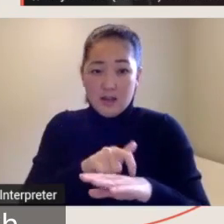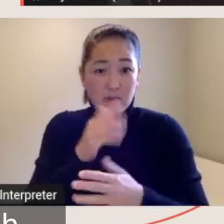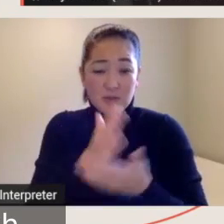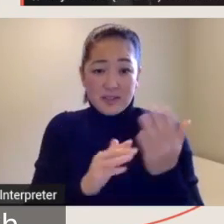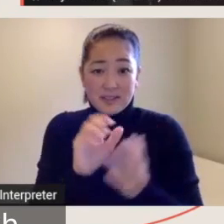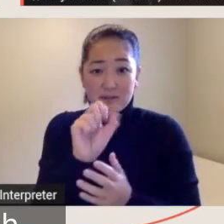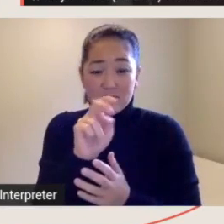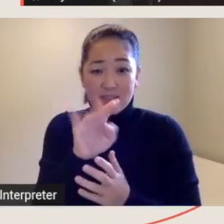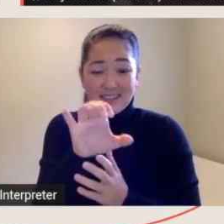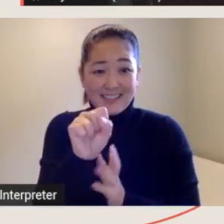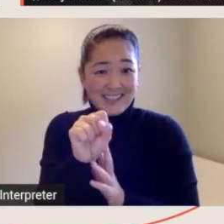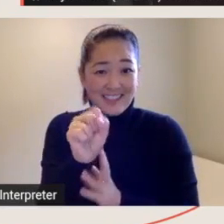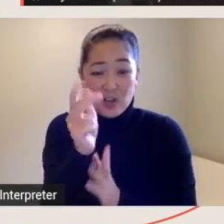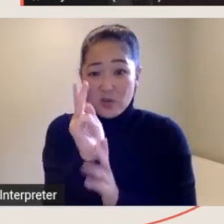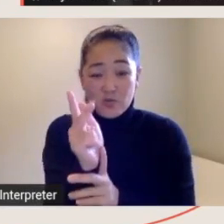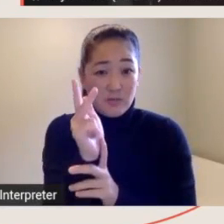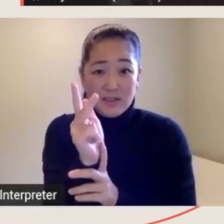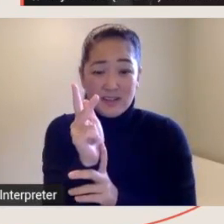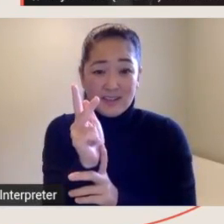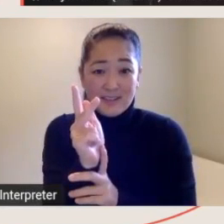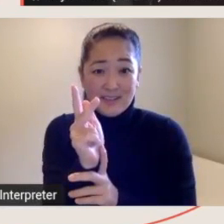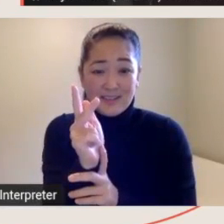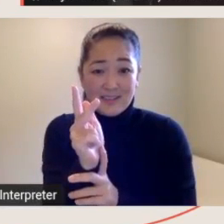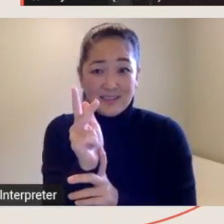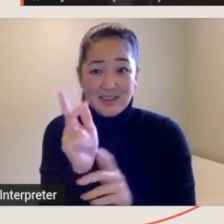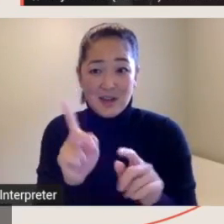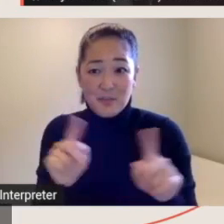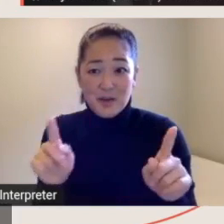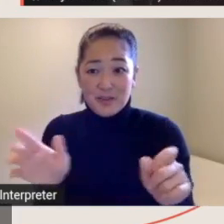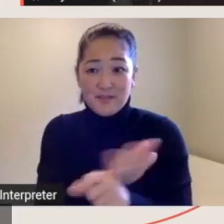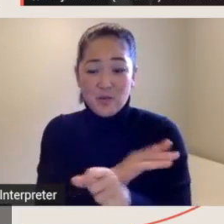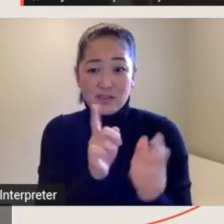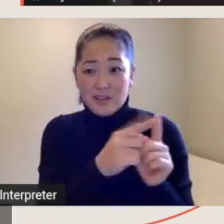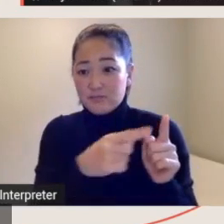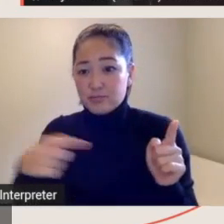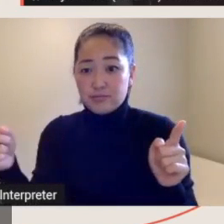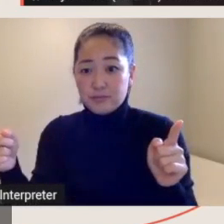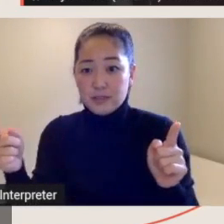which maybe there are 3 minutes on the film and the entire scene is 50. So yes.